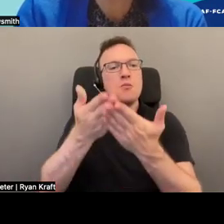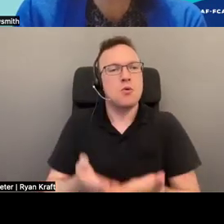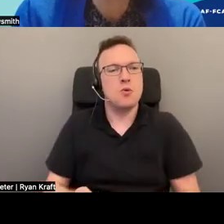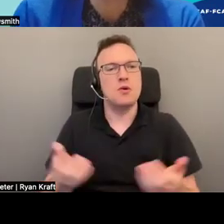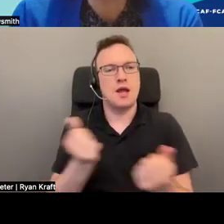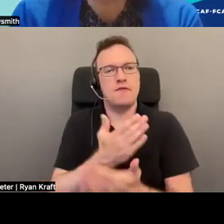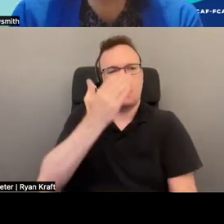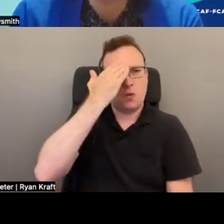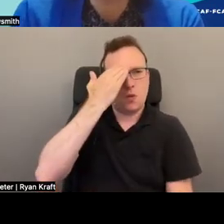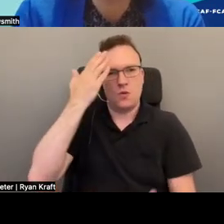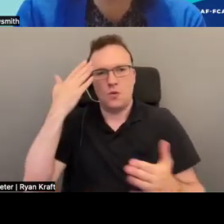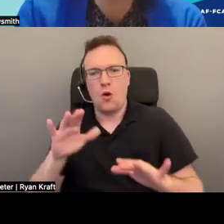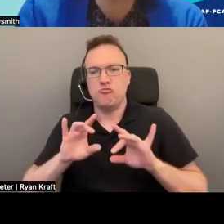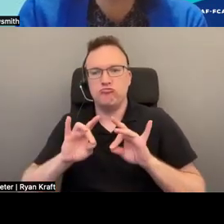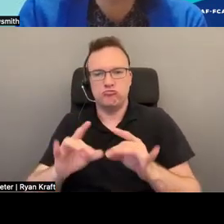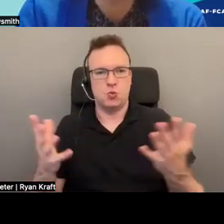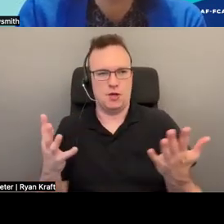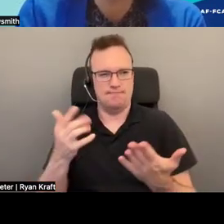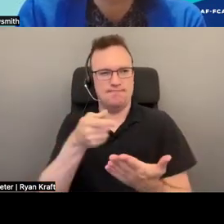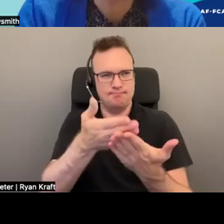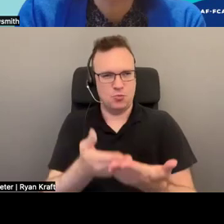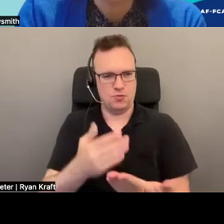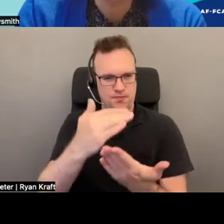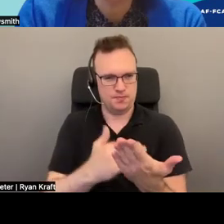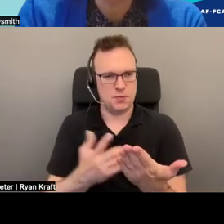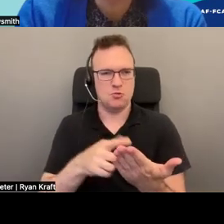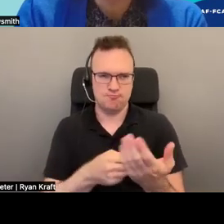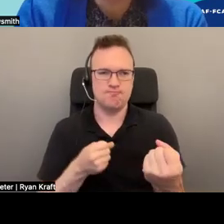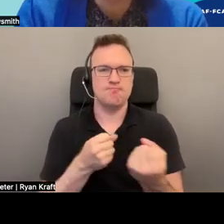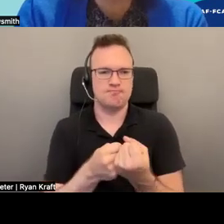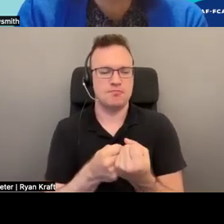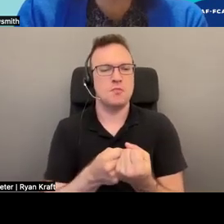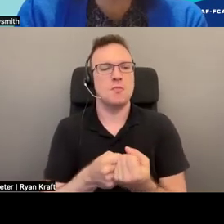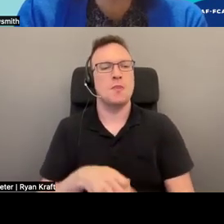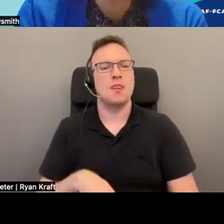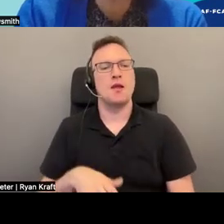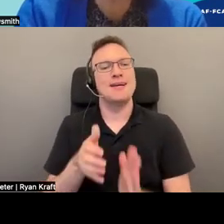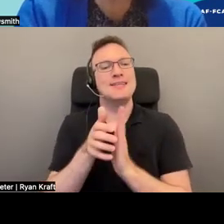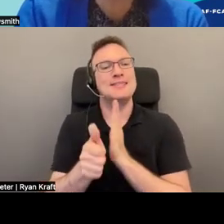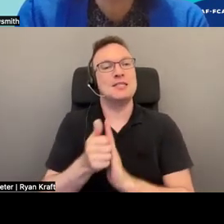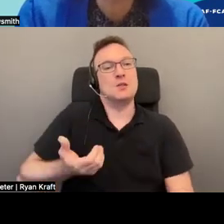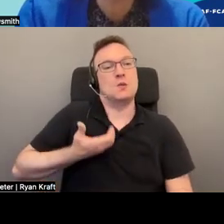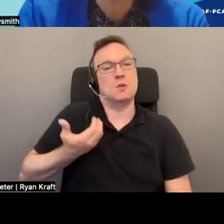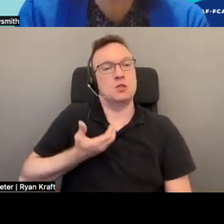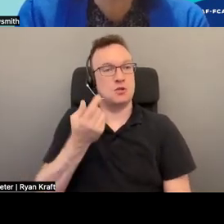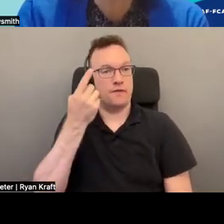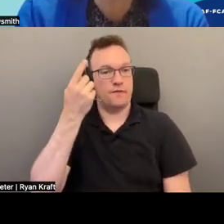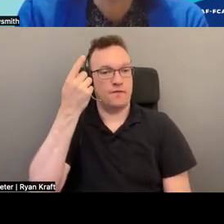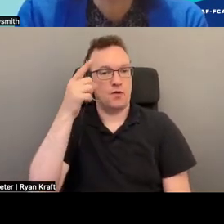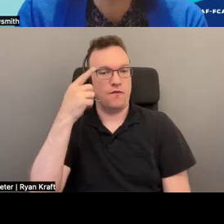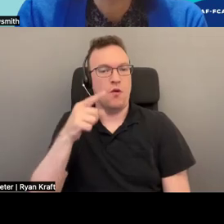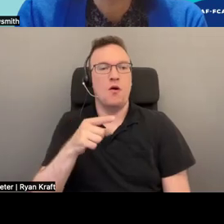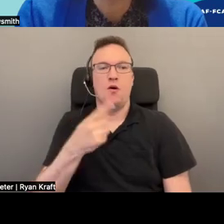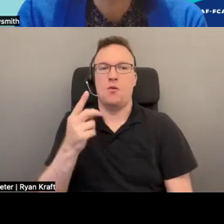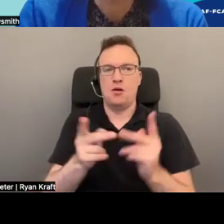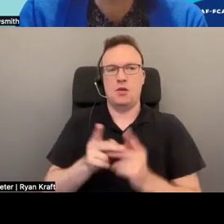you know and what you don't know. And the skill coaches are a go-to source